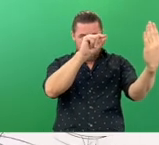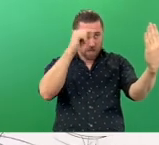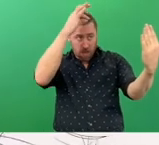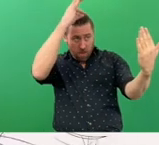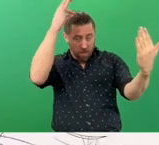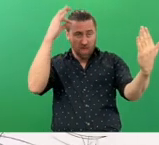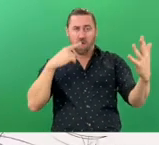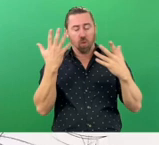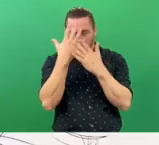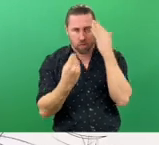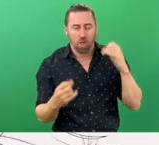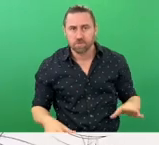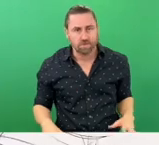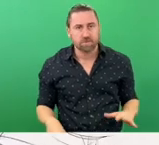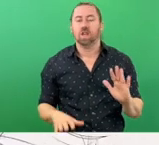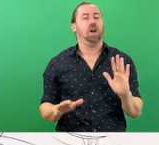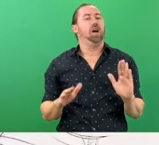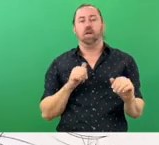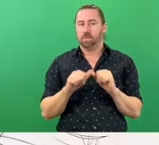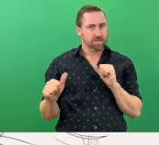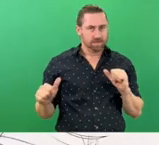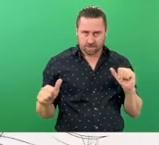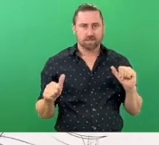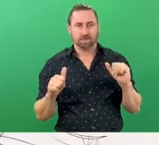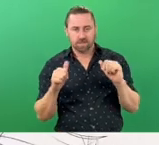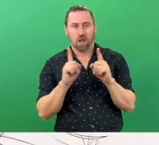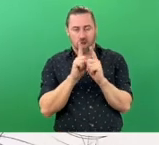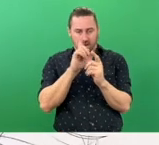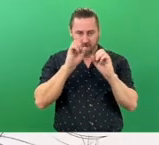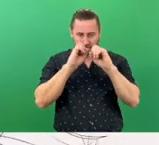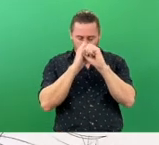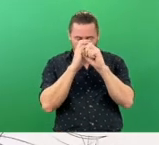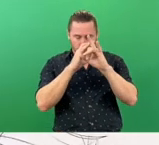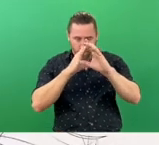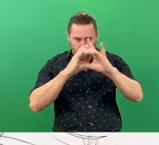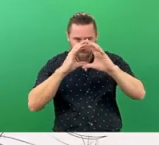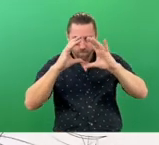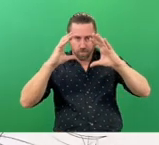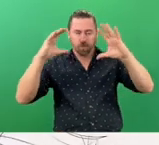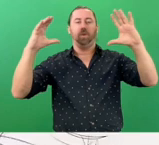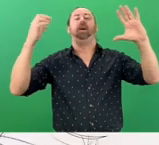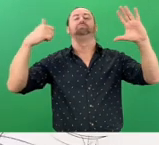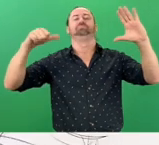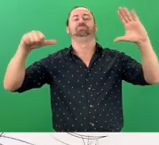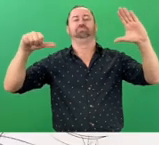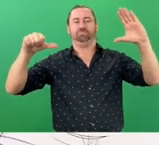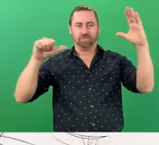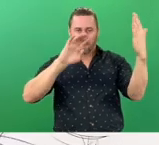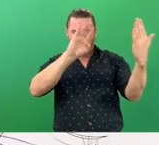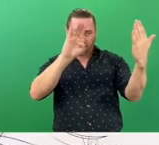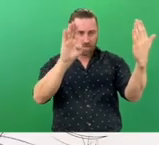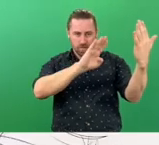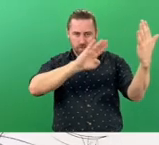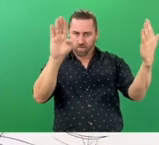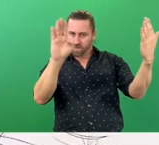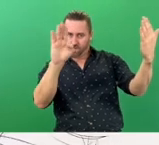get lost. You're better off working deductively, working from the general to the specific. All right, so begin with that. And then